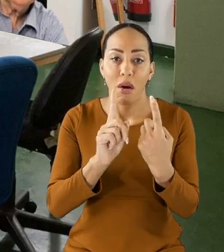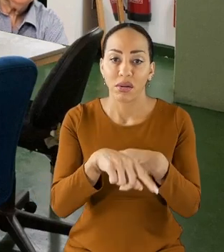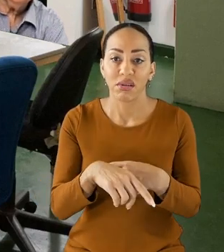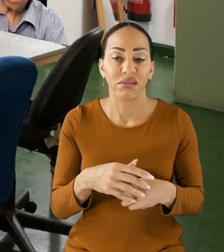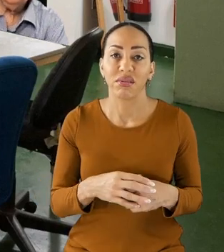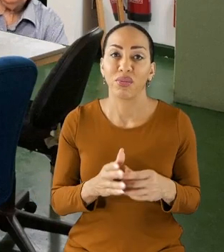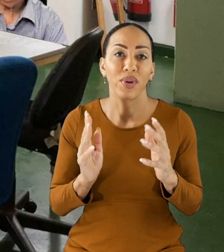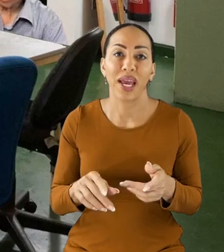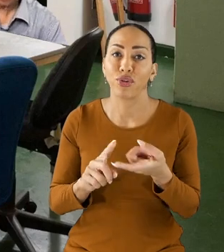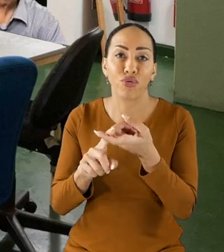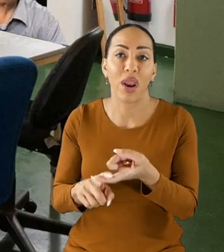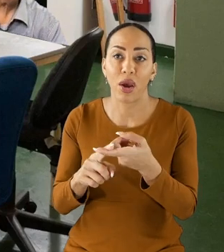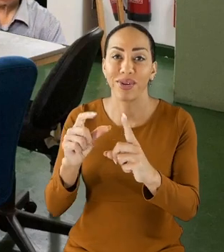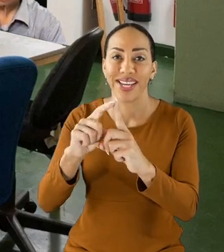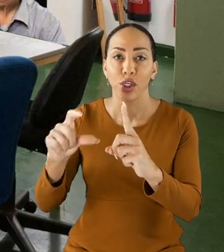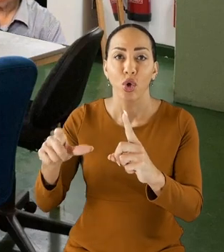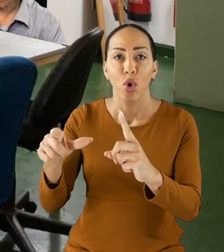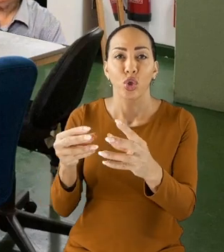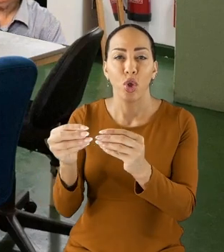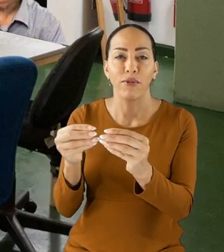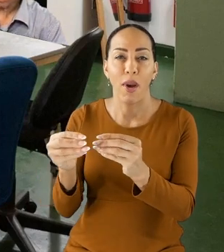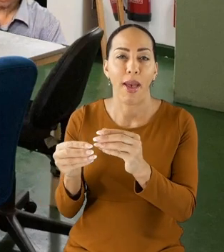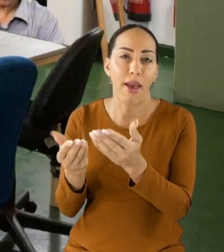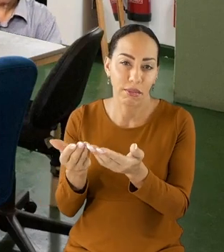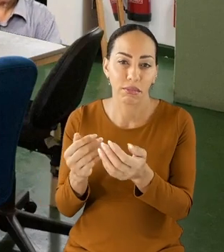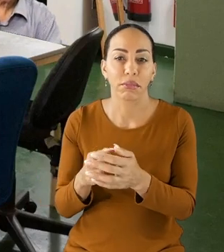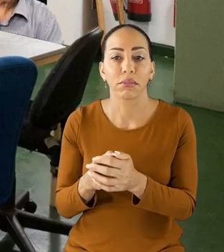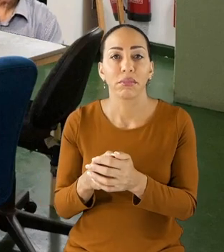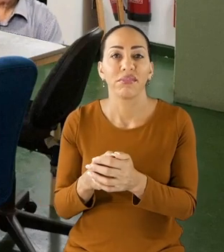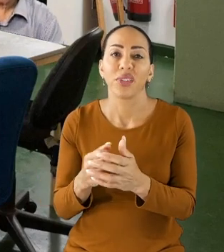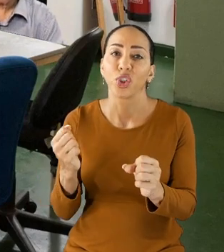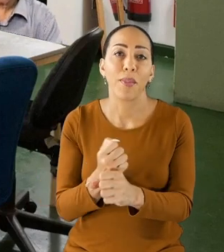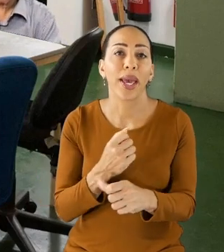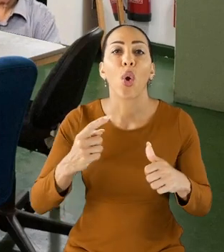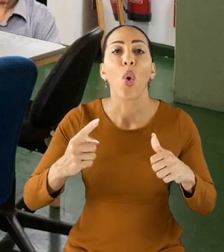I think we are reliant on digital tools